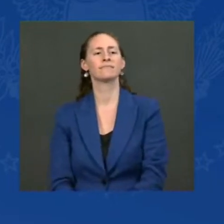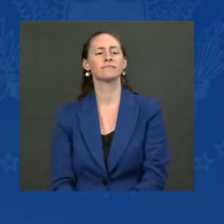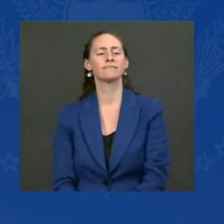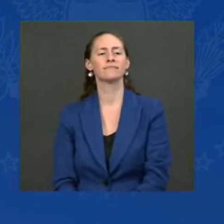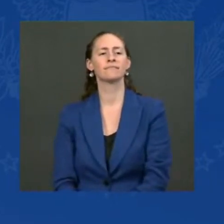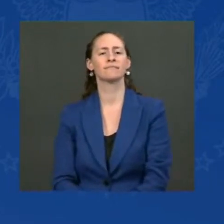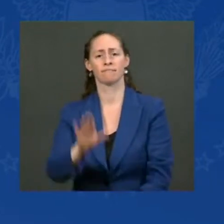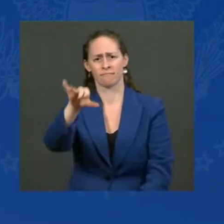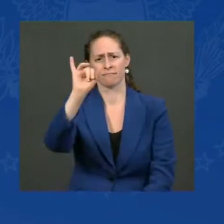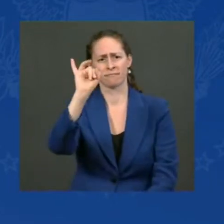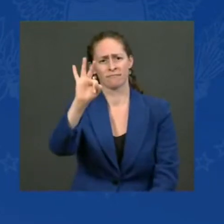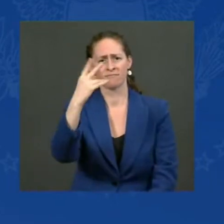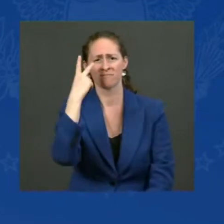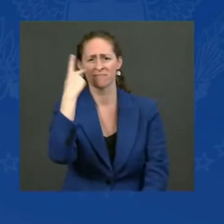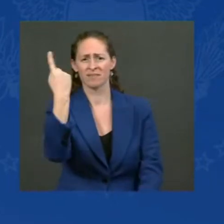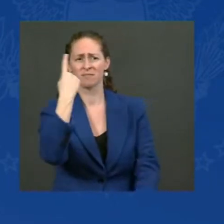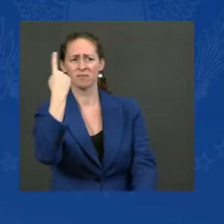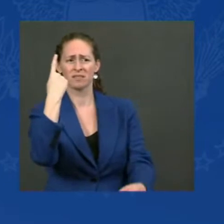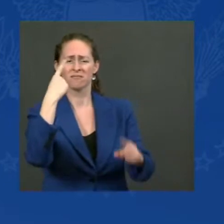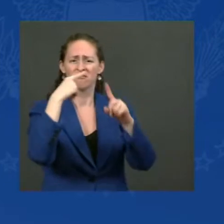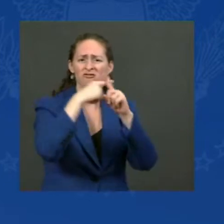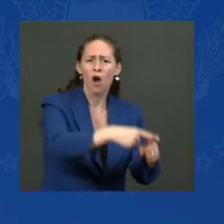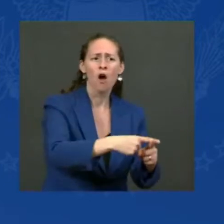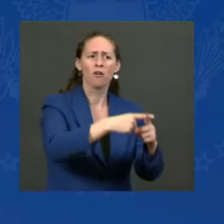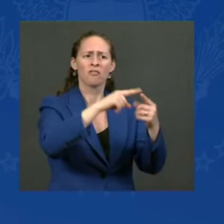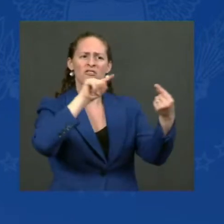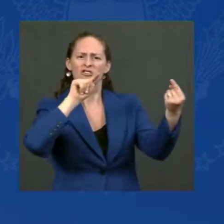oppression of racial, ethnic, and religious minorities